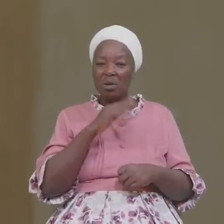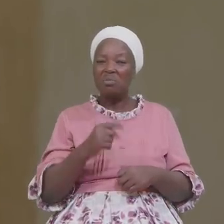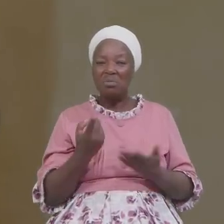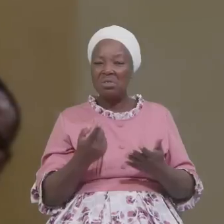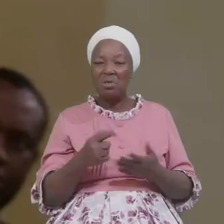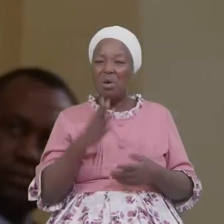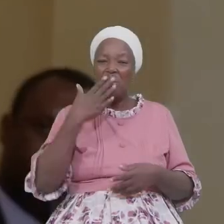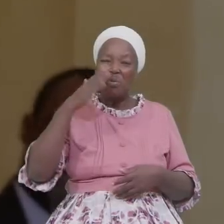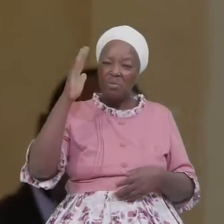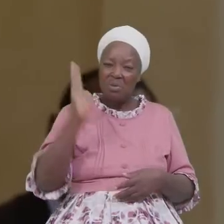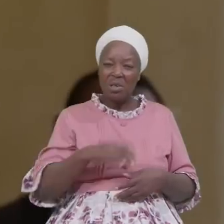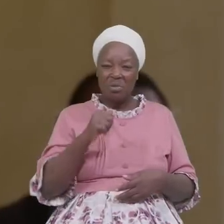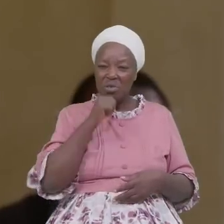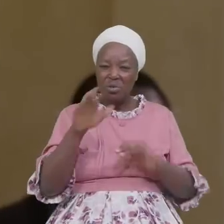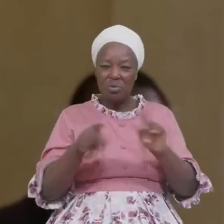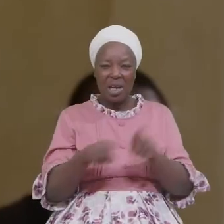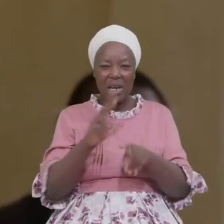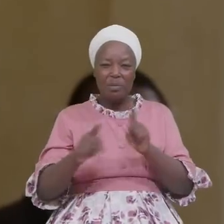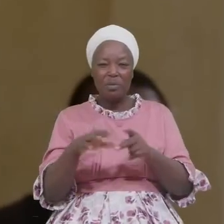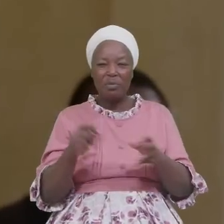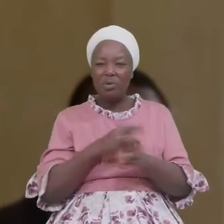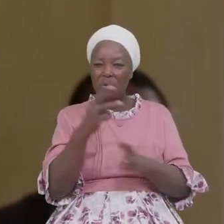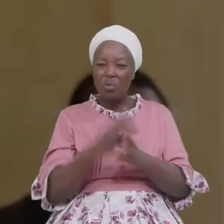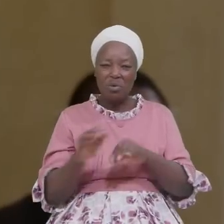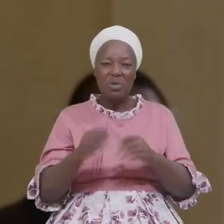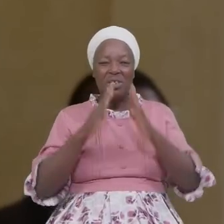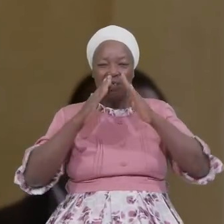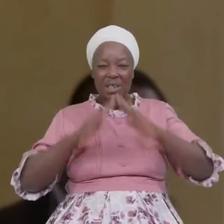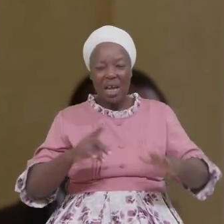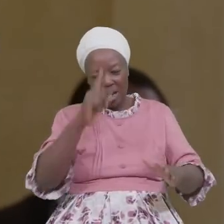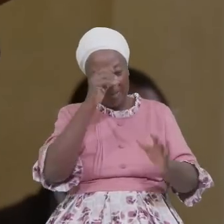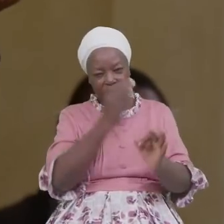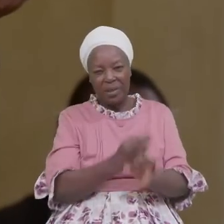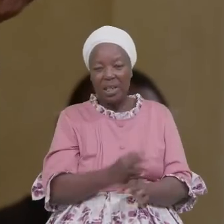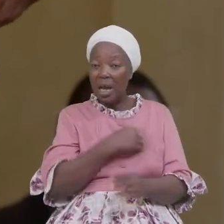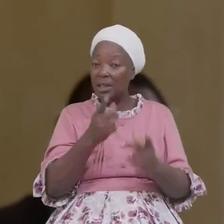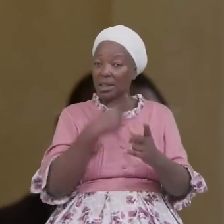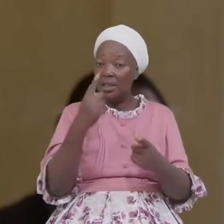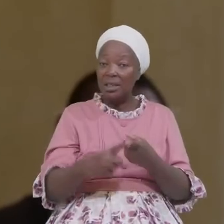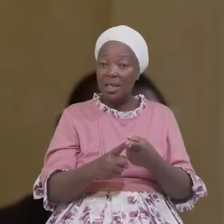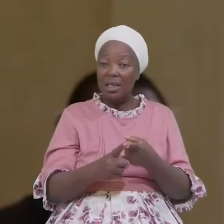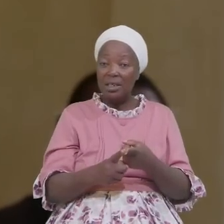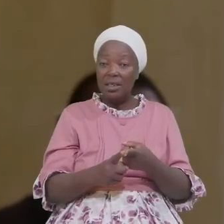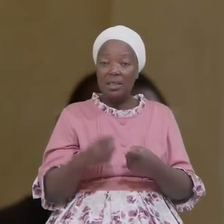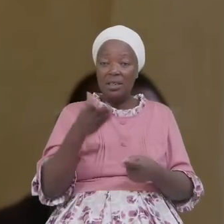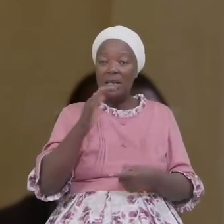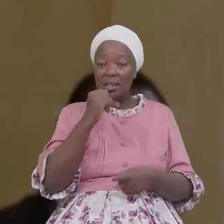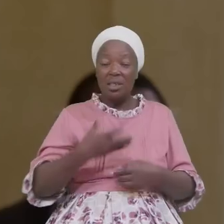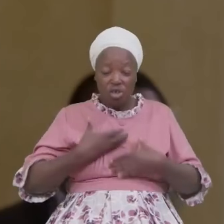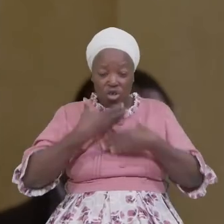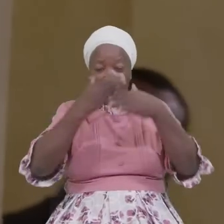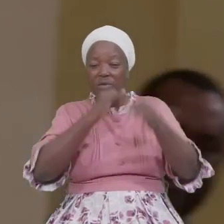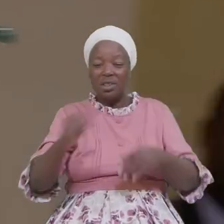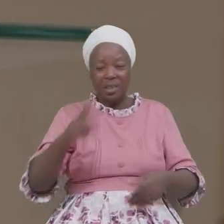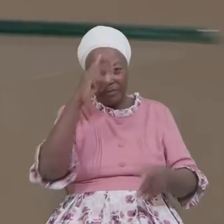not do like the people of the world do, silent faith. And then there is a shouting faith. When